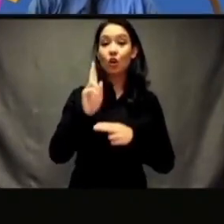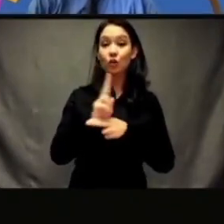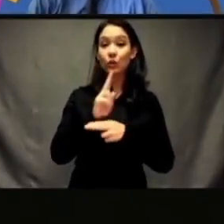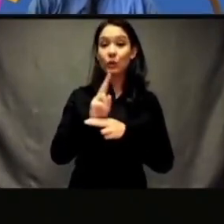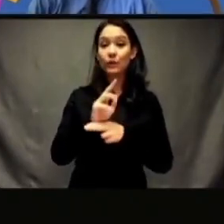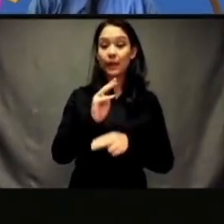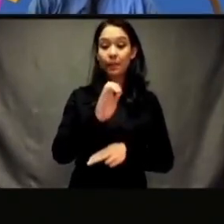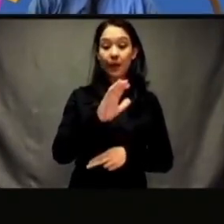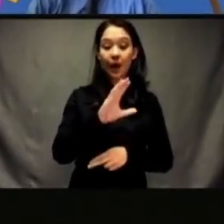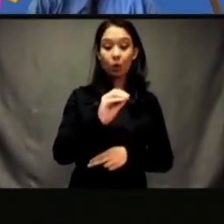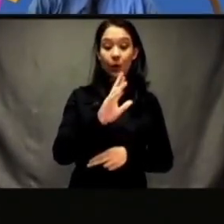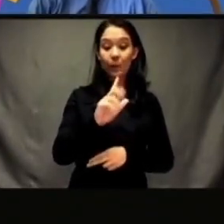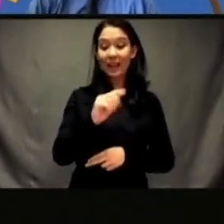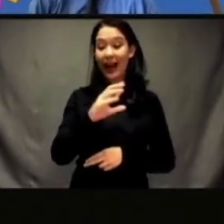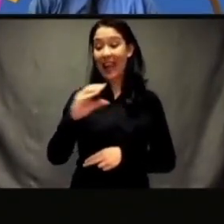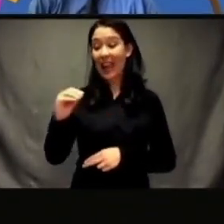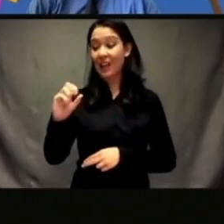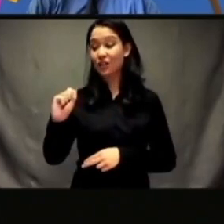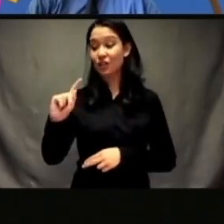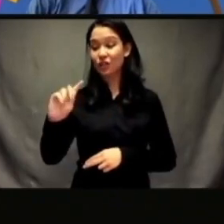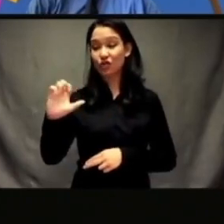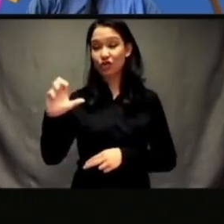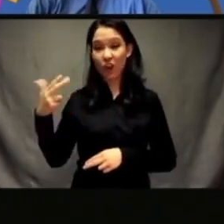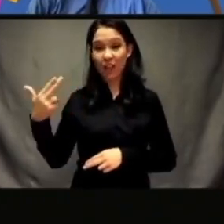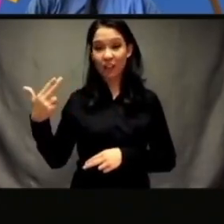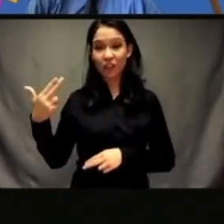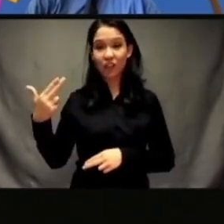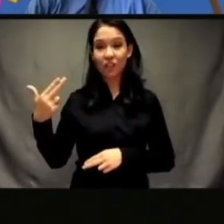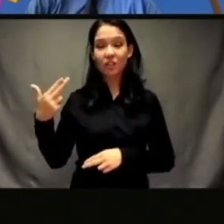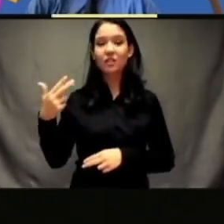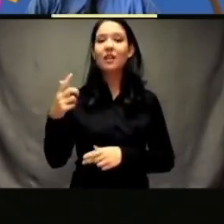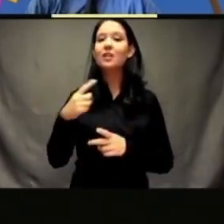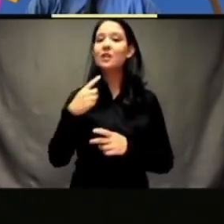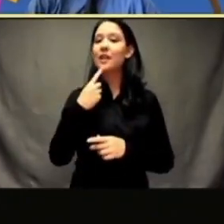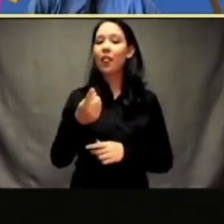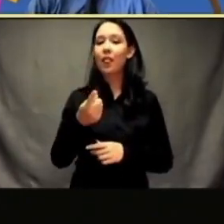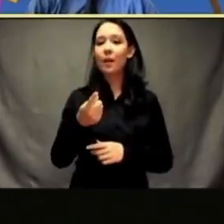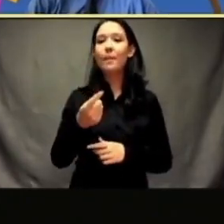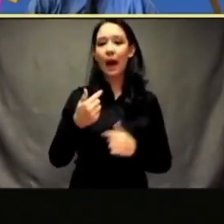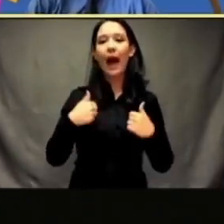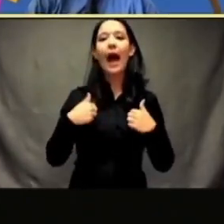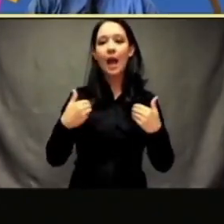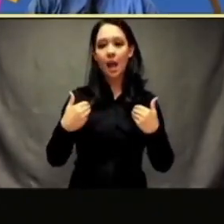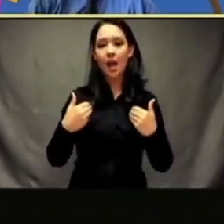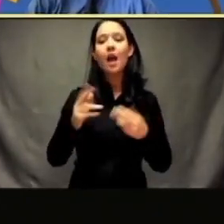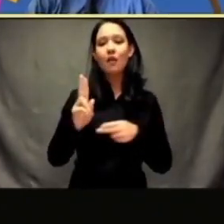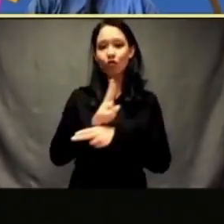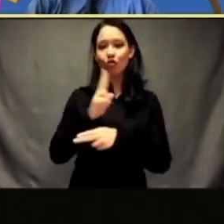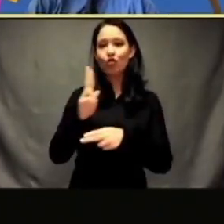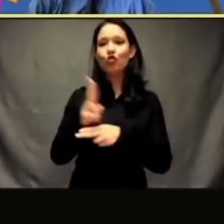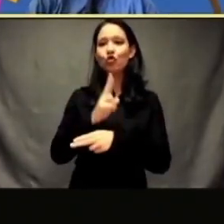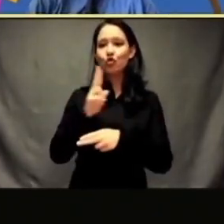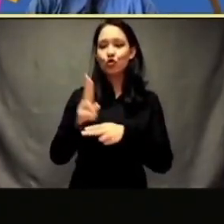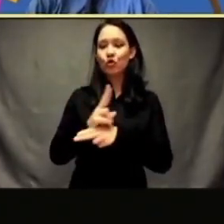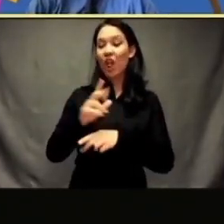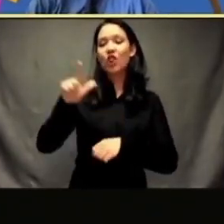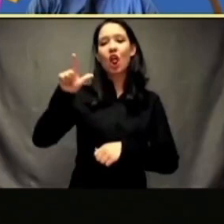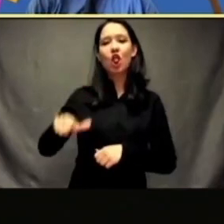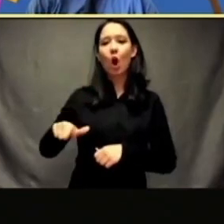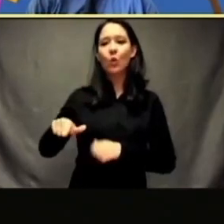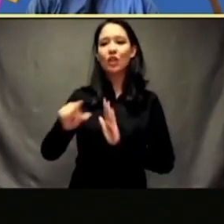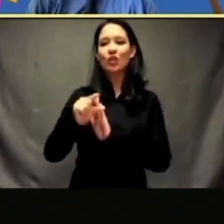and Scratch. So, So what can you tell yeah, about I have that? used it. I have used it up until the lowest second